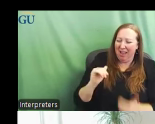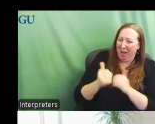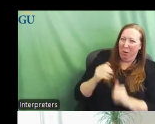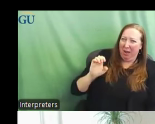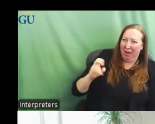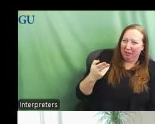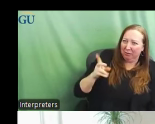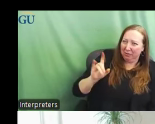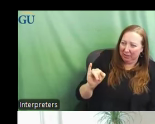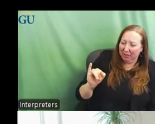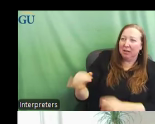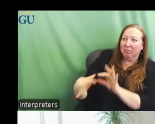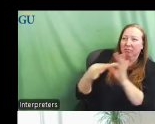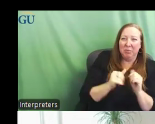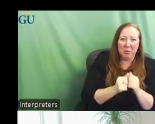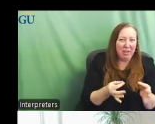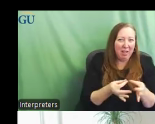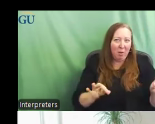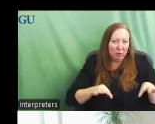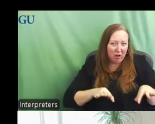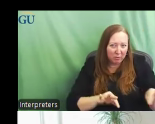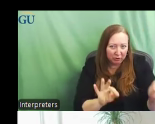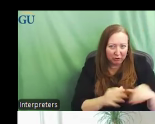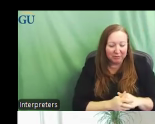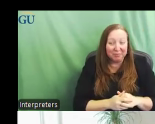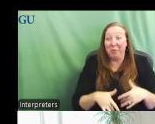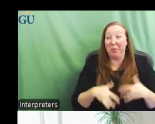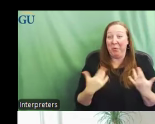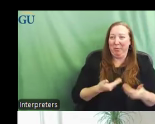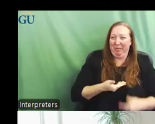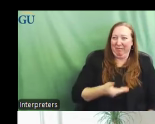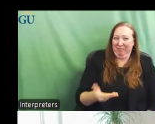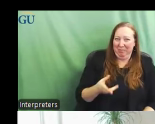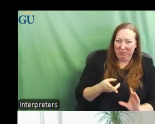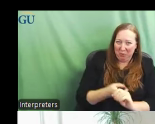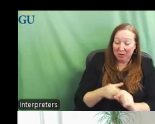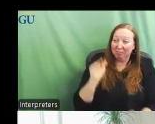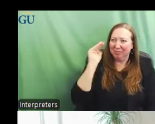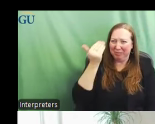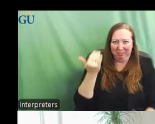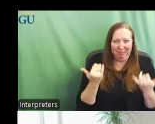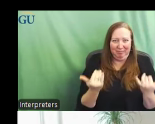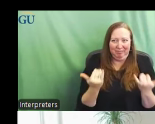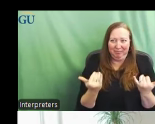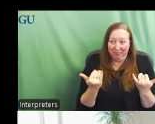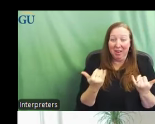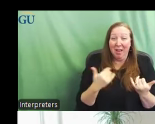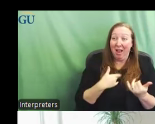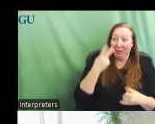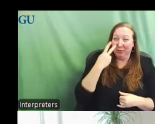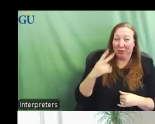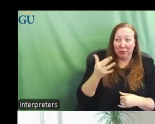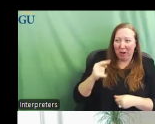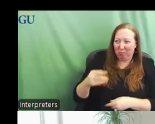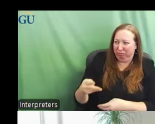language acquisition. So I'm thrilled to be here. I saw in the chat there seems to be quite a diversity of backgrounds here and